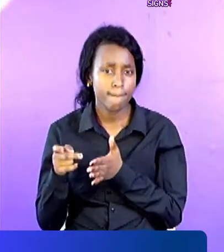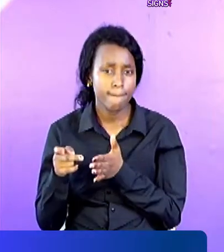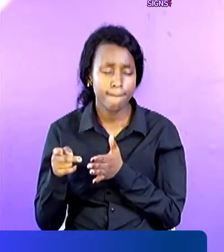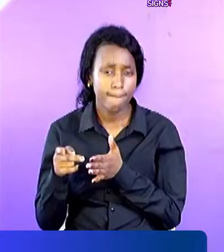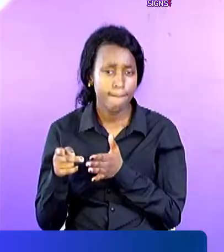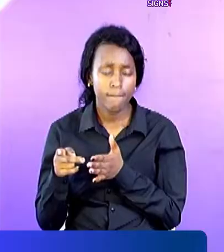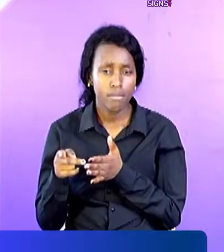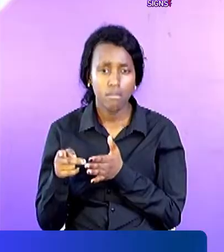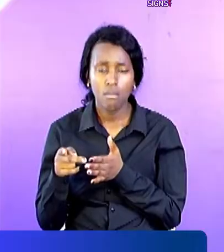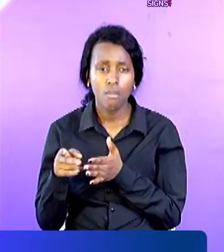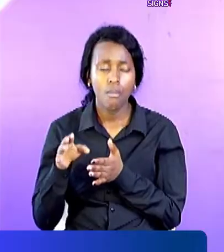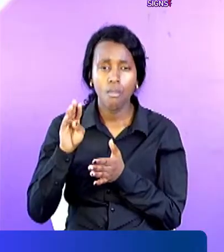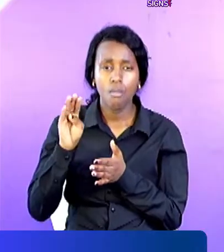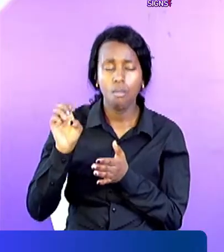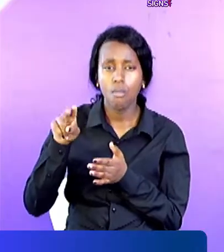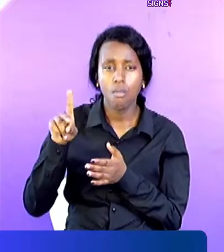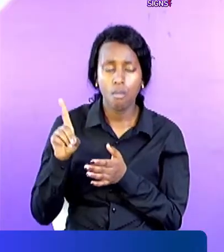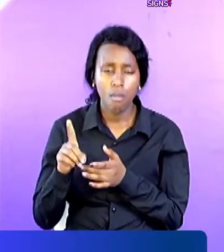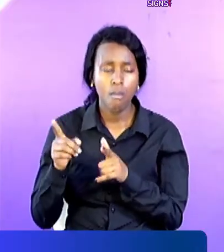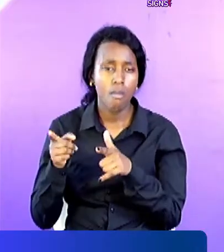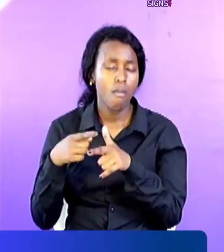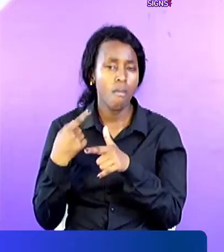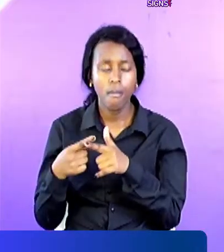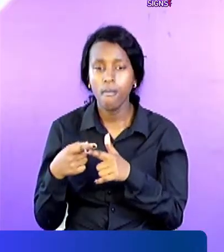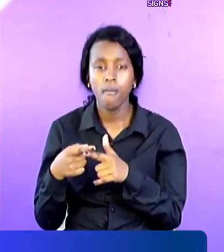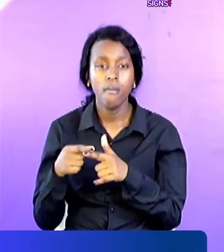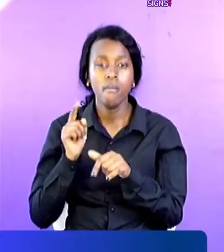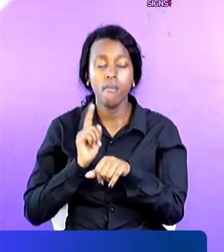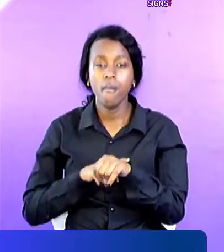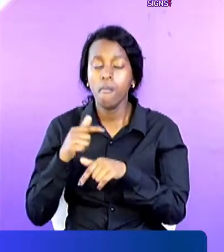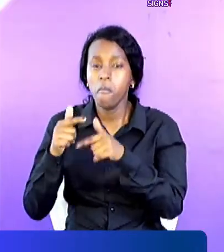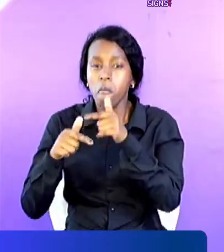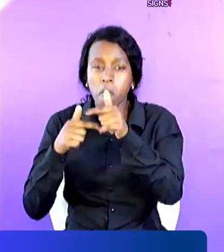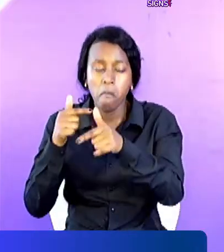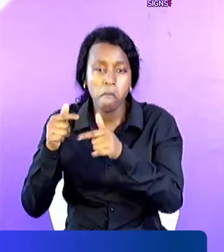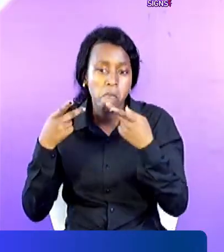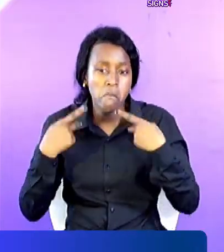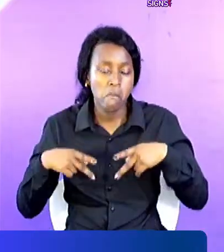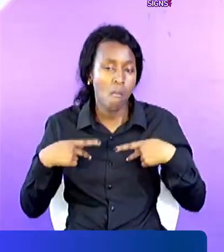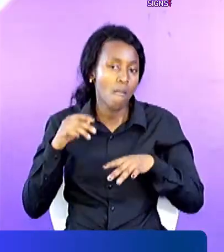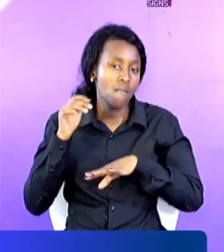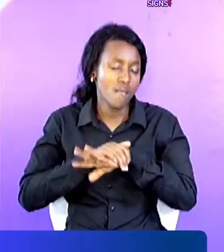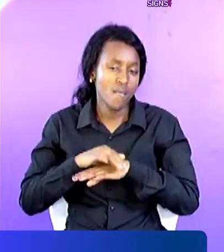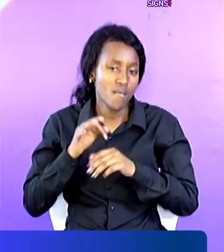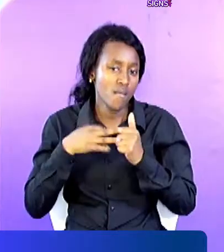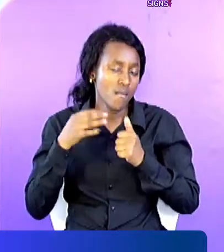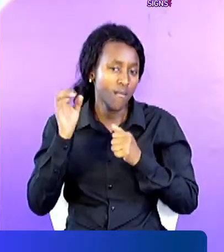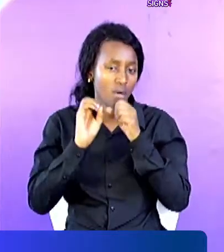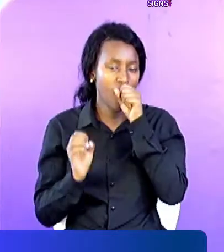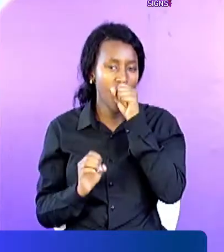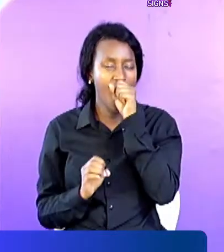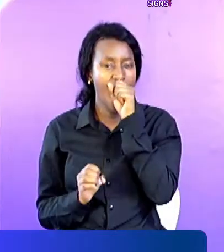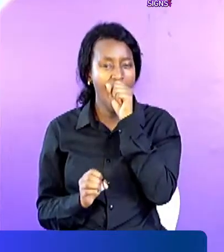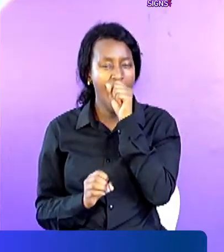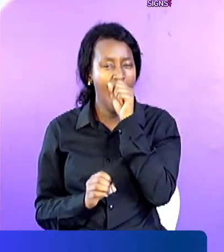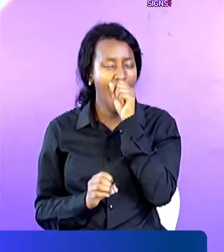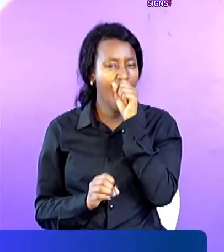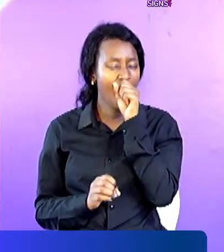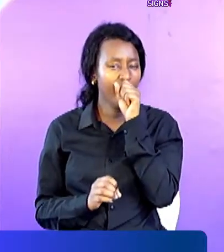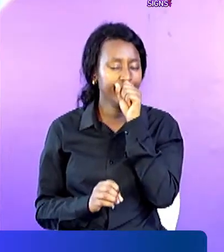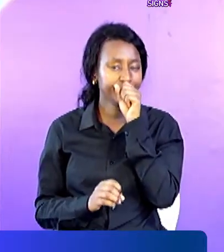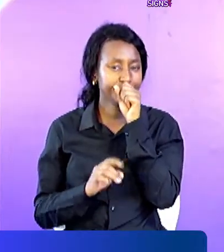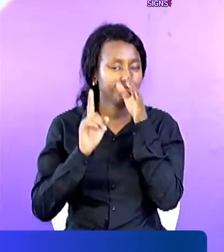And you want to sell. People in the market are only entitled to 8% return, but yours is returning 10%. So what happens in such a